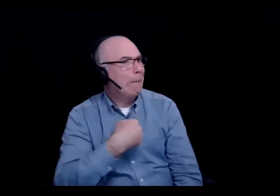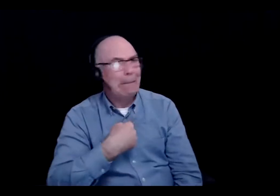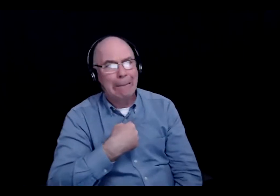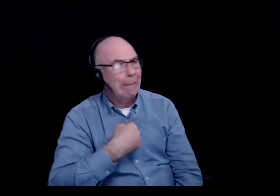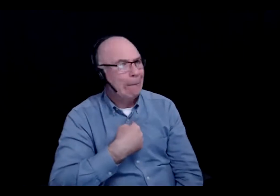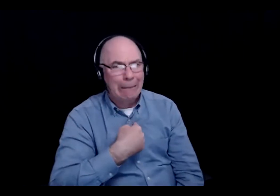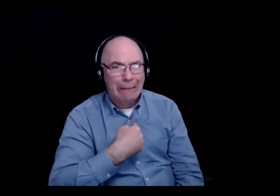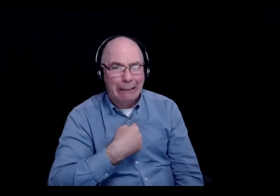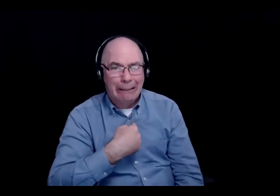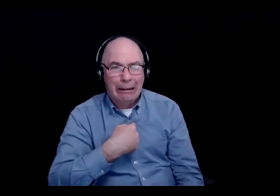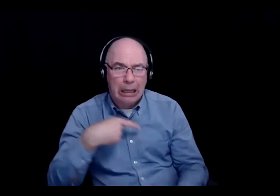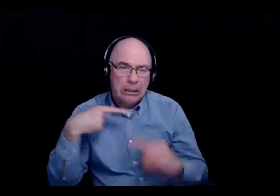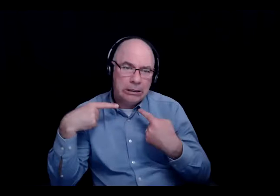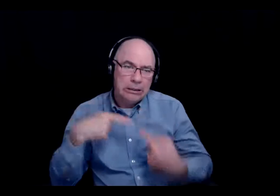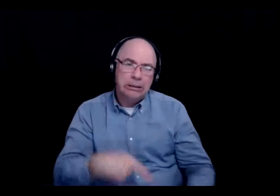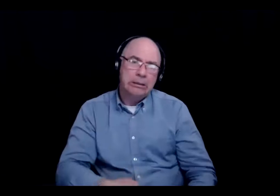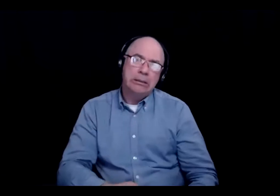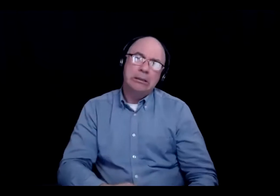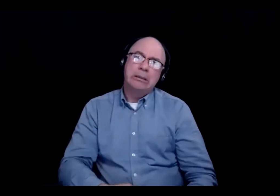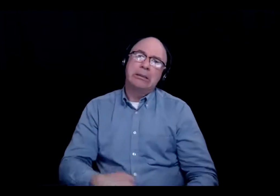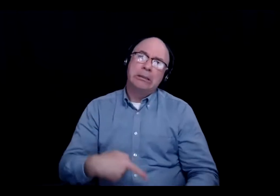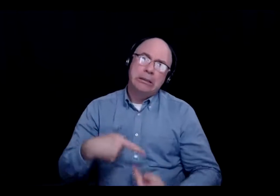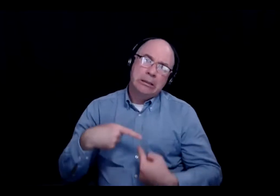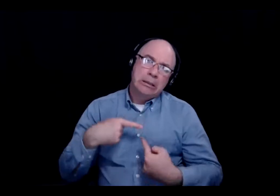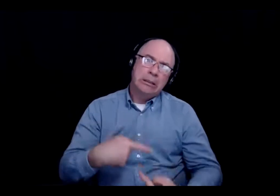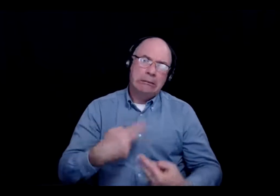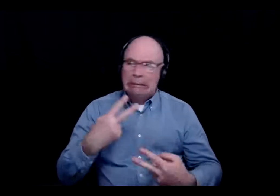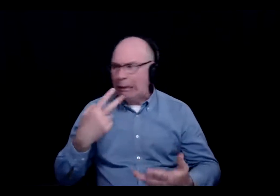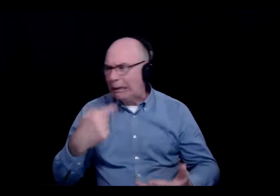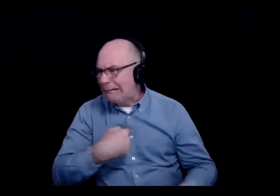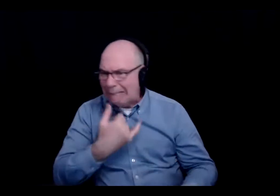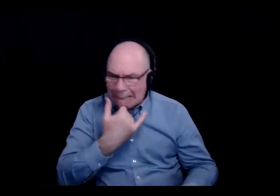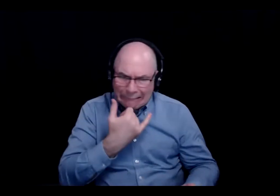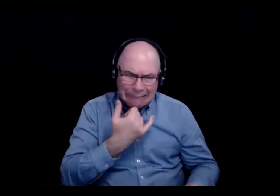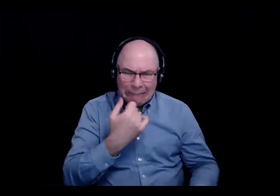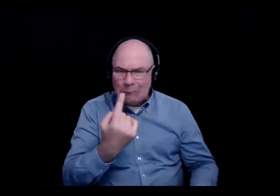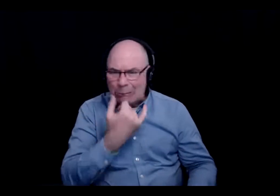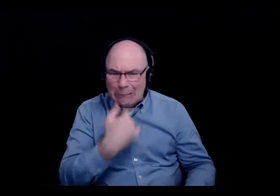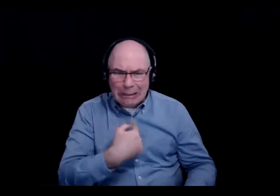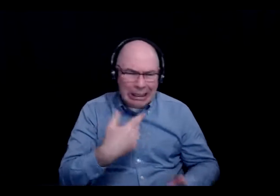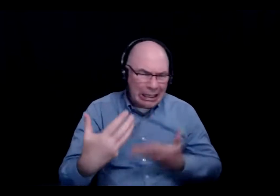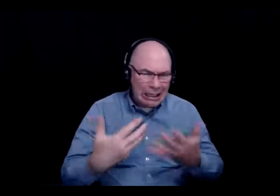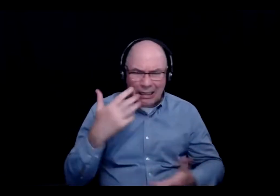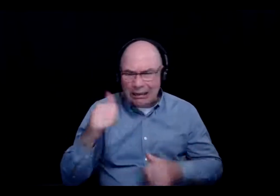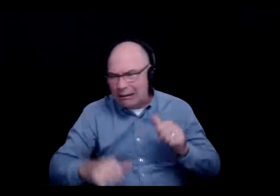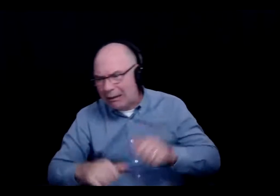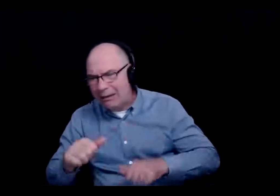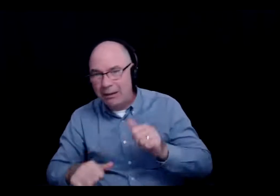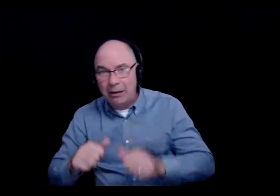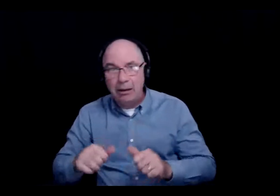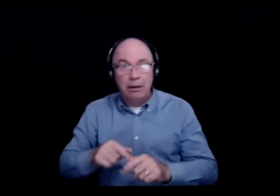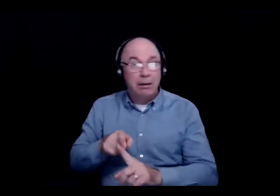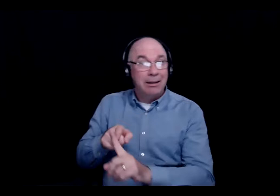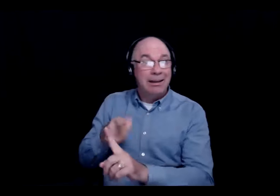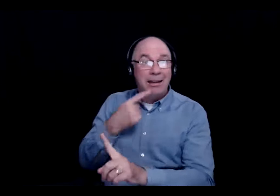she struggled. She struggled with that self-doubt. And like she said, guys, this was so huge for me. I can show you